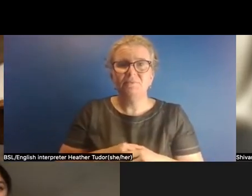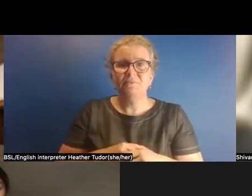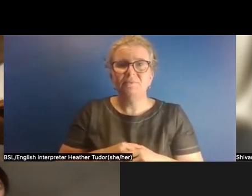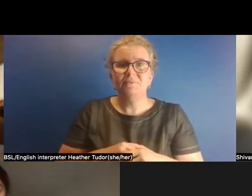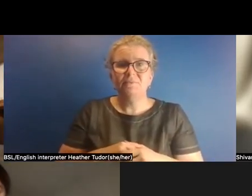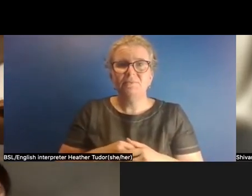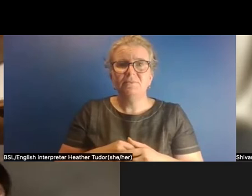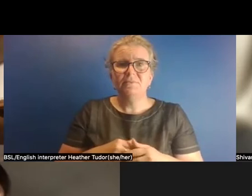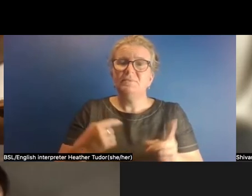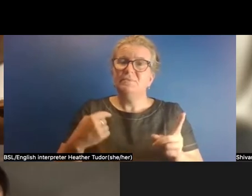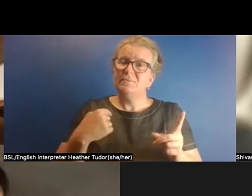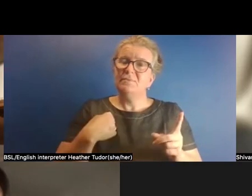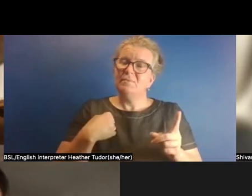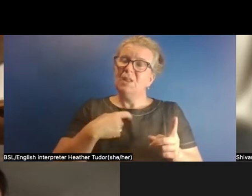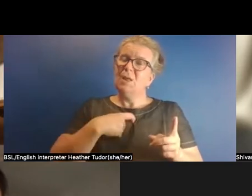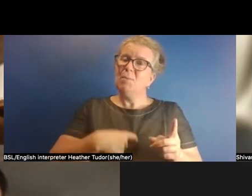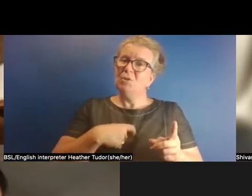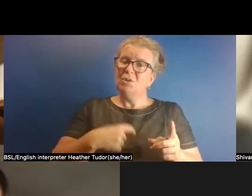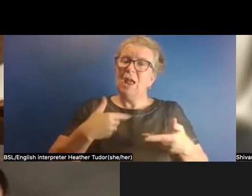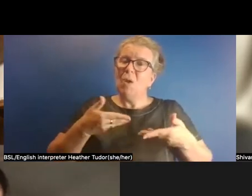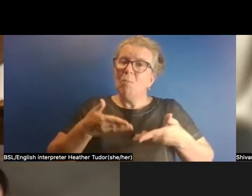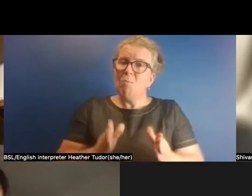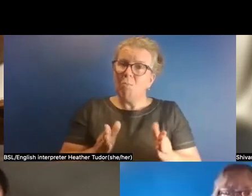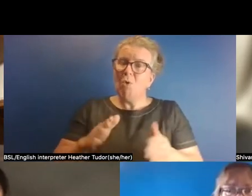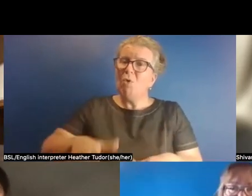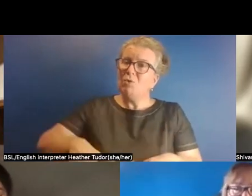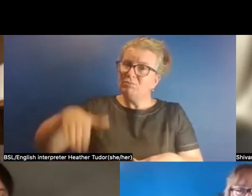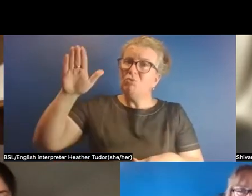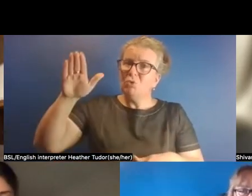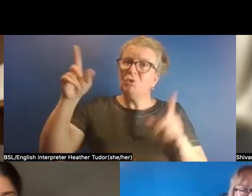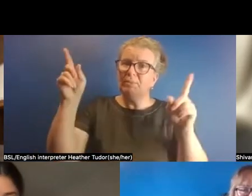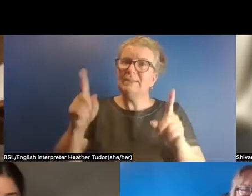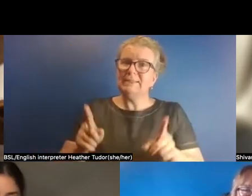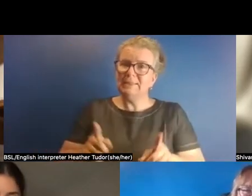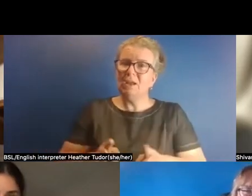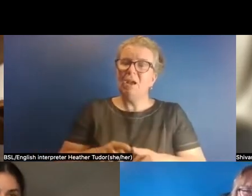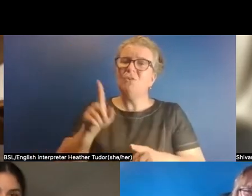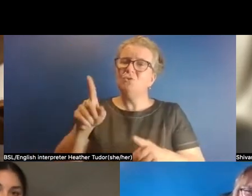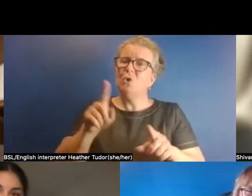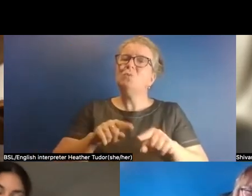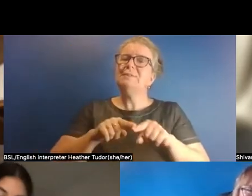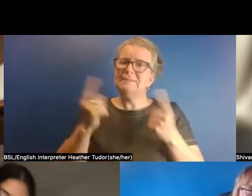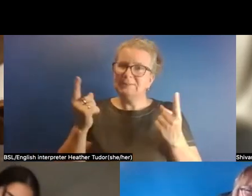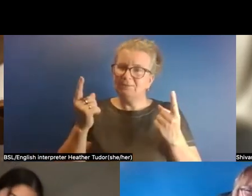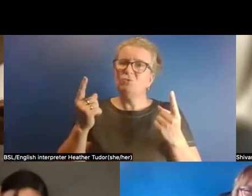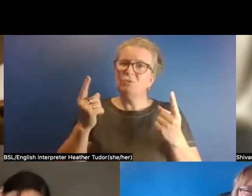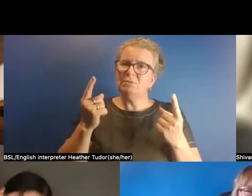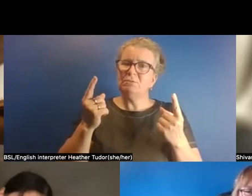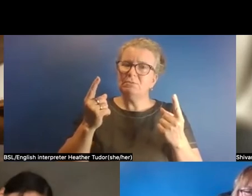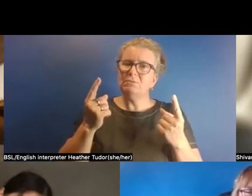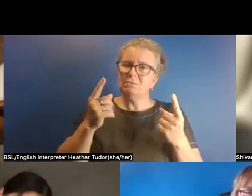was born and raised in India, so it's different exposure which you get to these